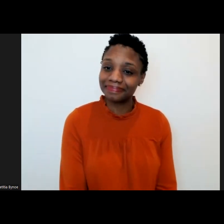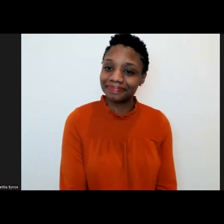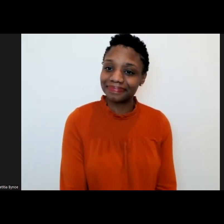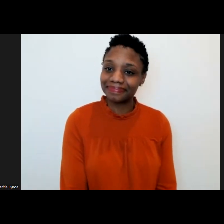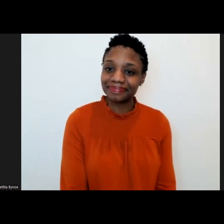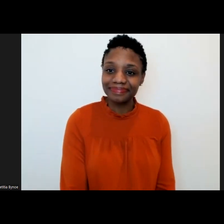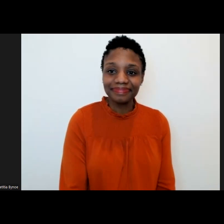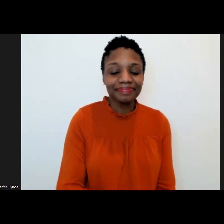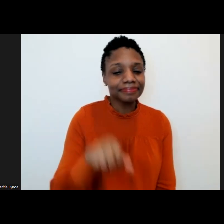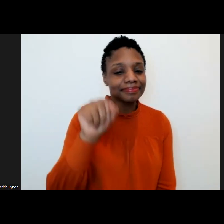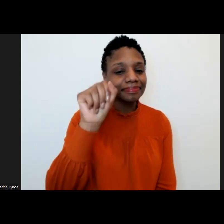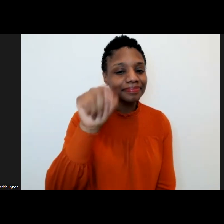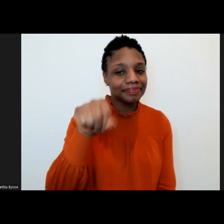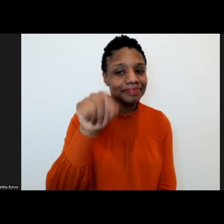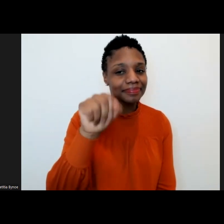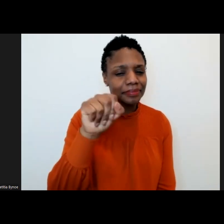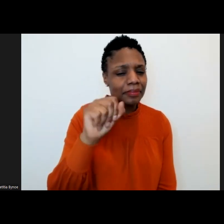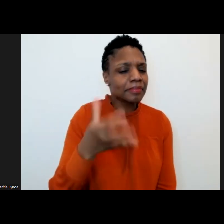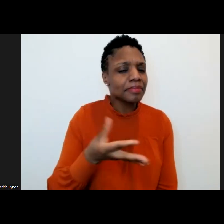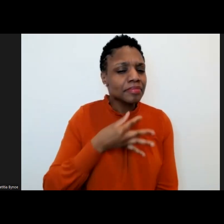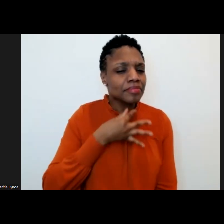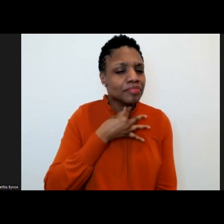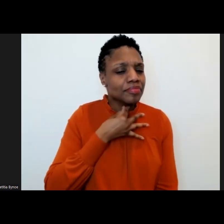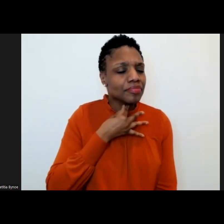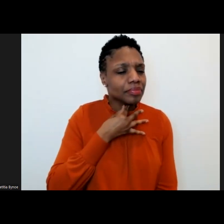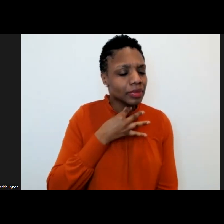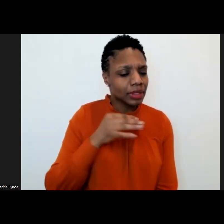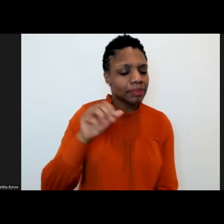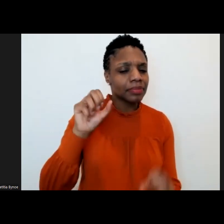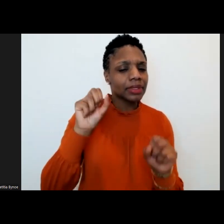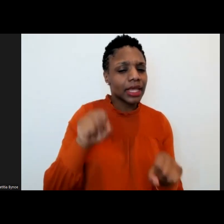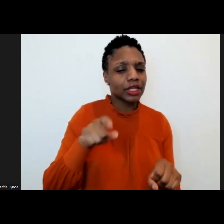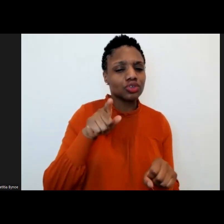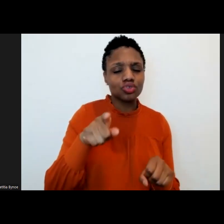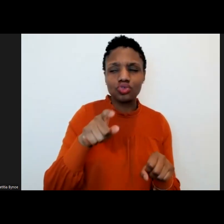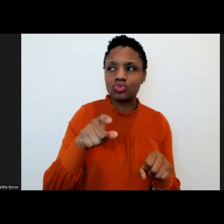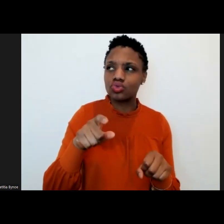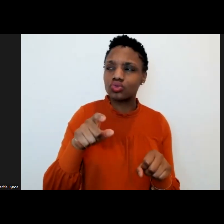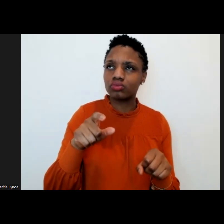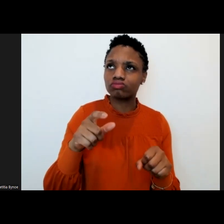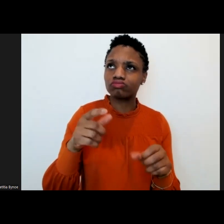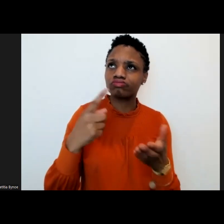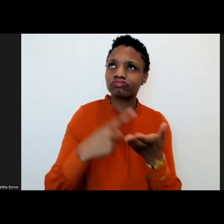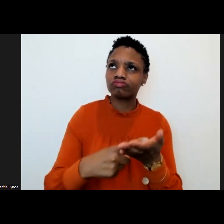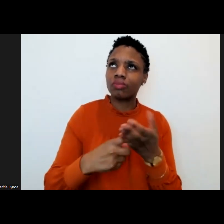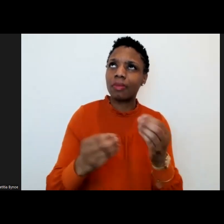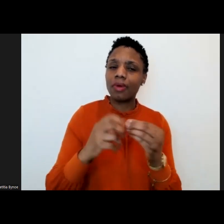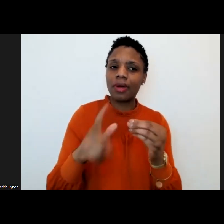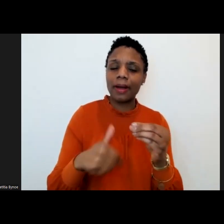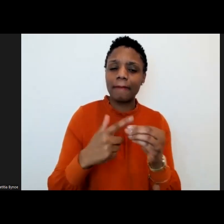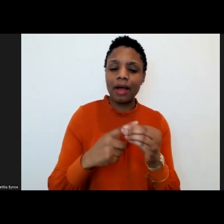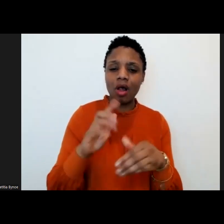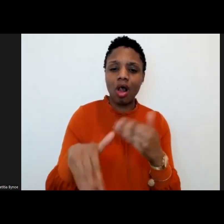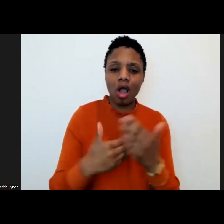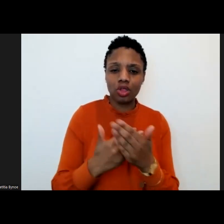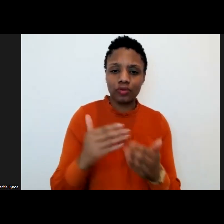Yeah, I was curious if you could maybe just provide a little bit more detail on how the commission, like the work that you all are